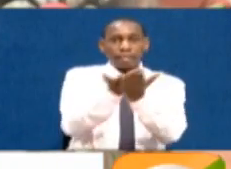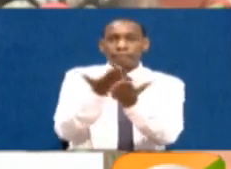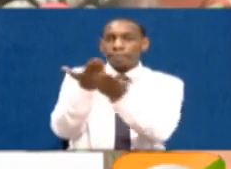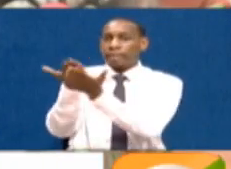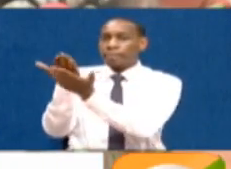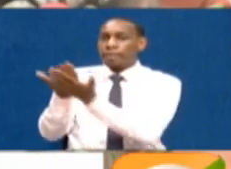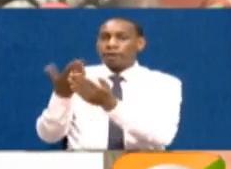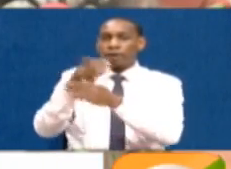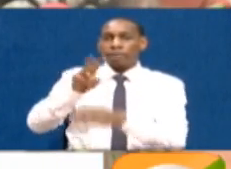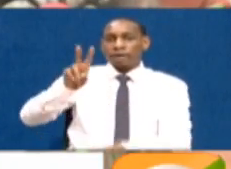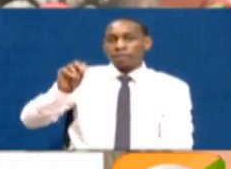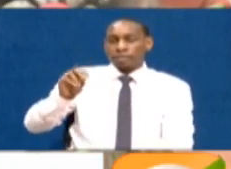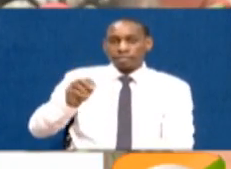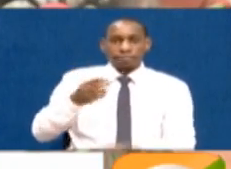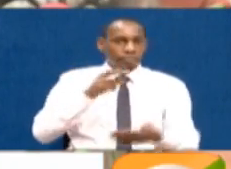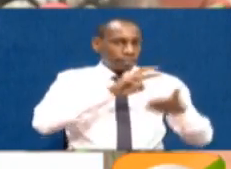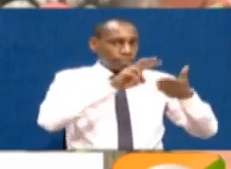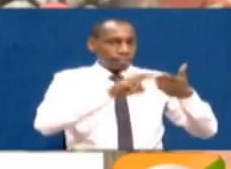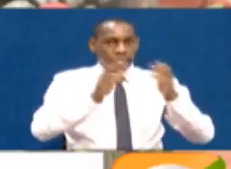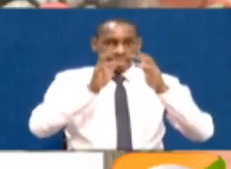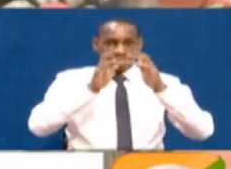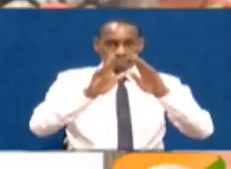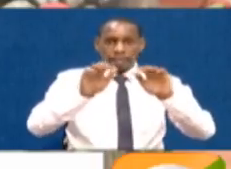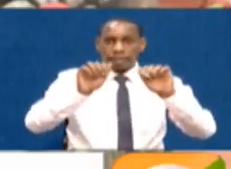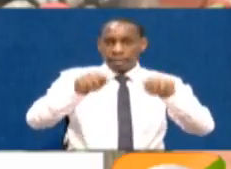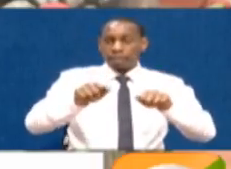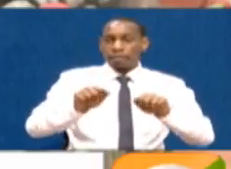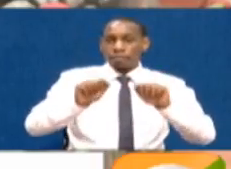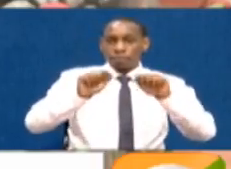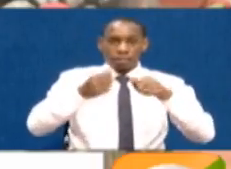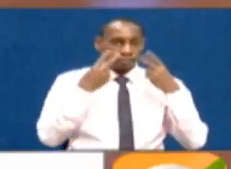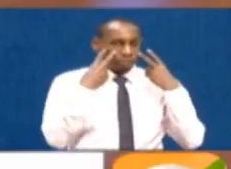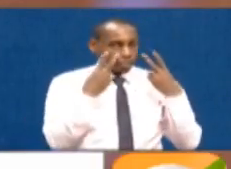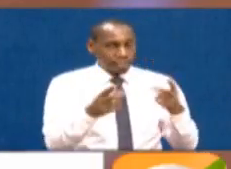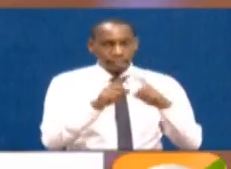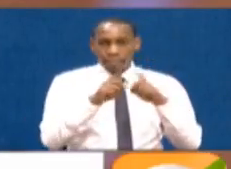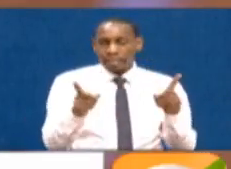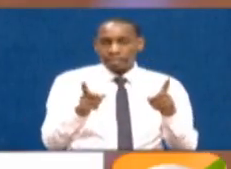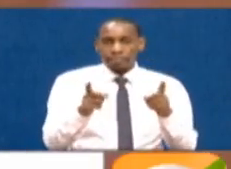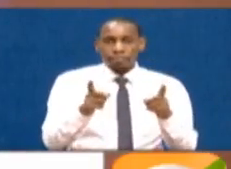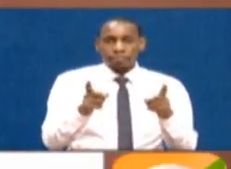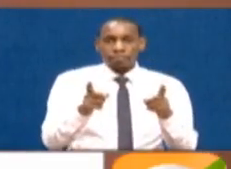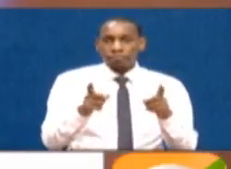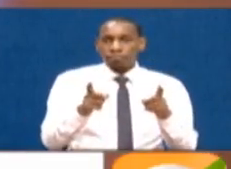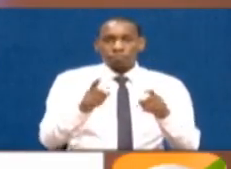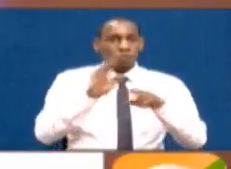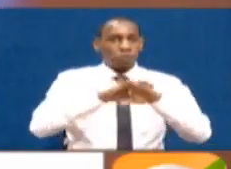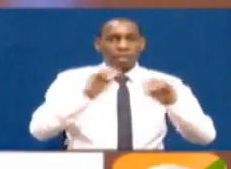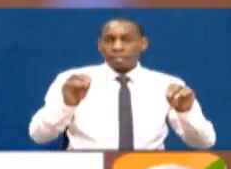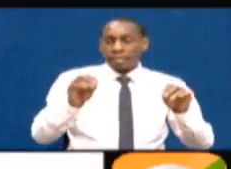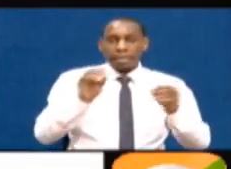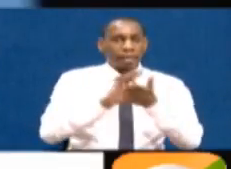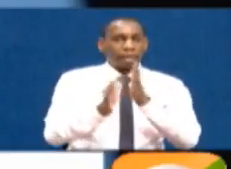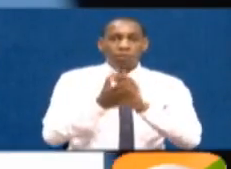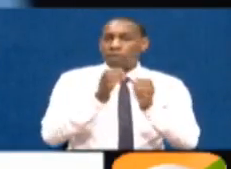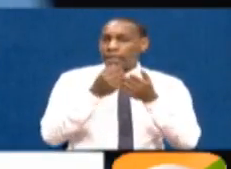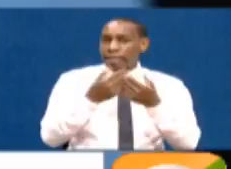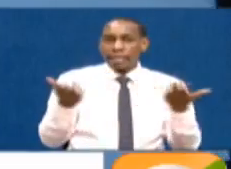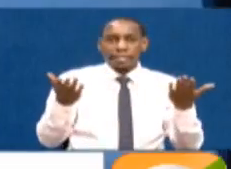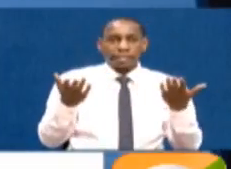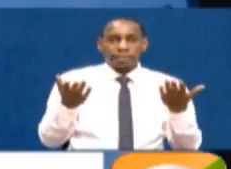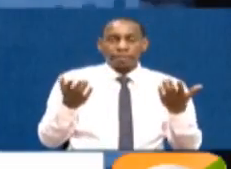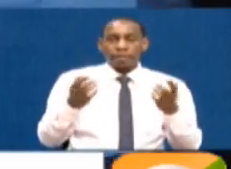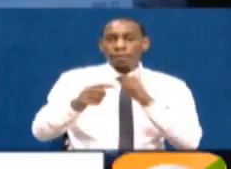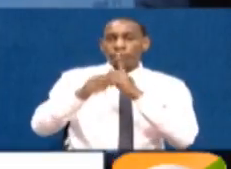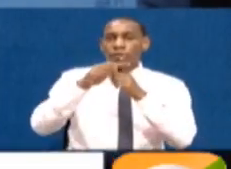you go through my mail, you'll see that. But it's in vain. I've never gotten any good results